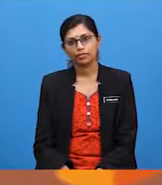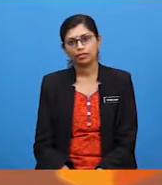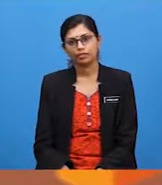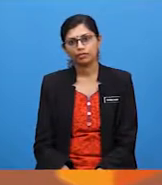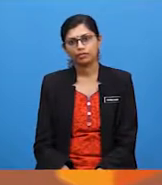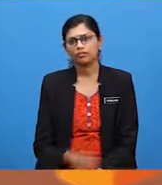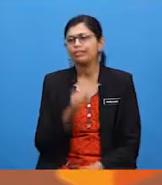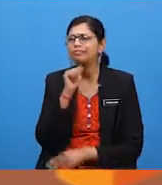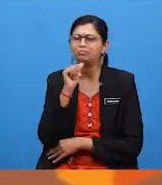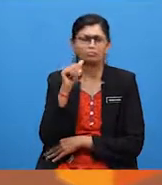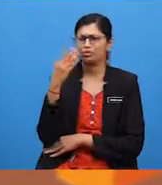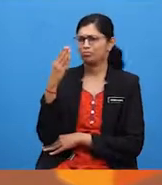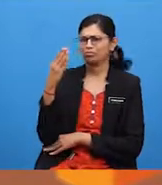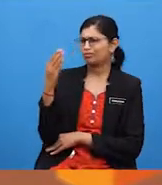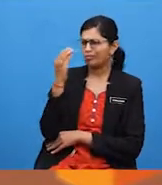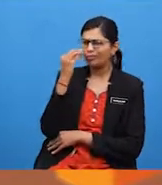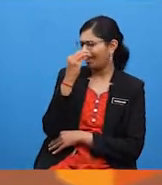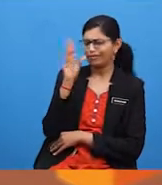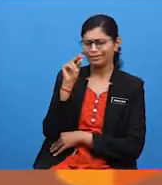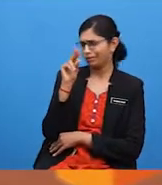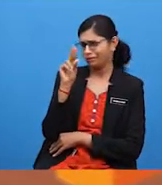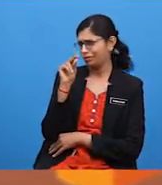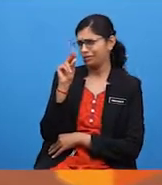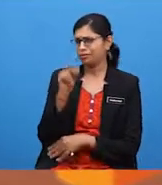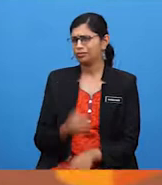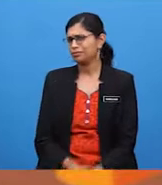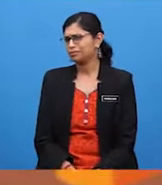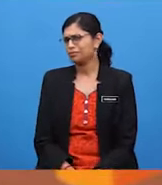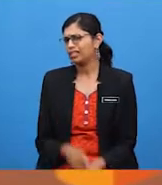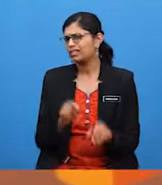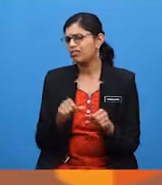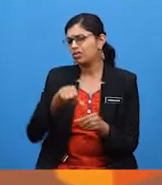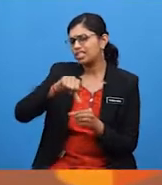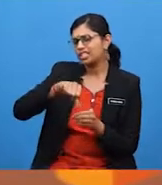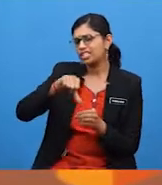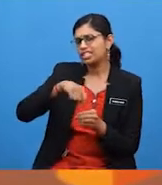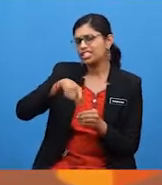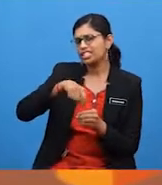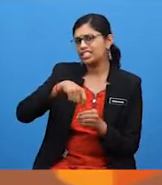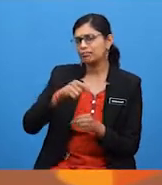the blue flowery dress. That's more suitable for a tea party.